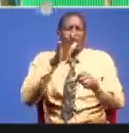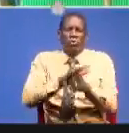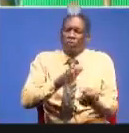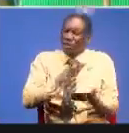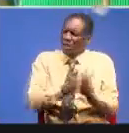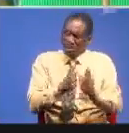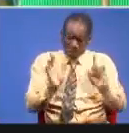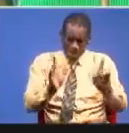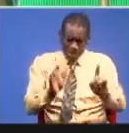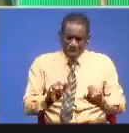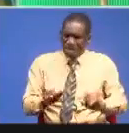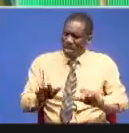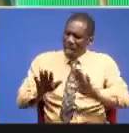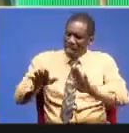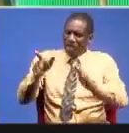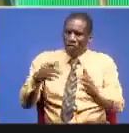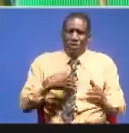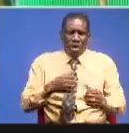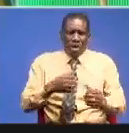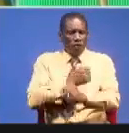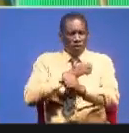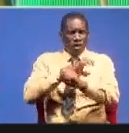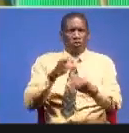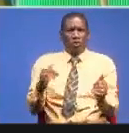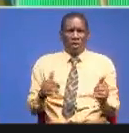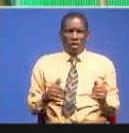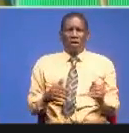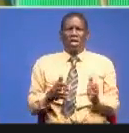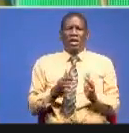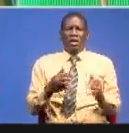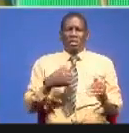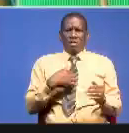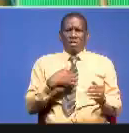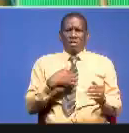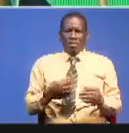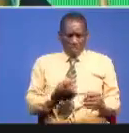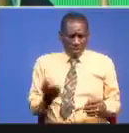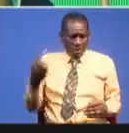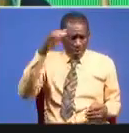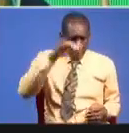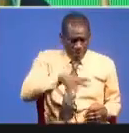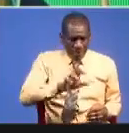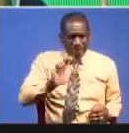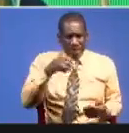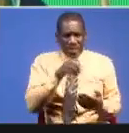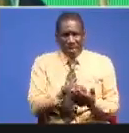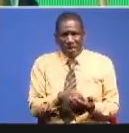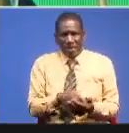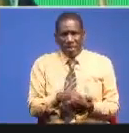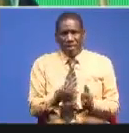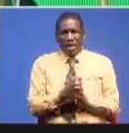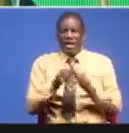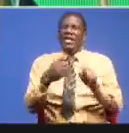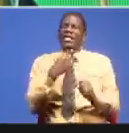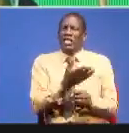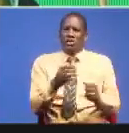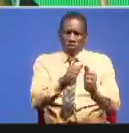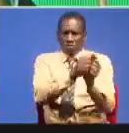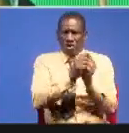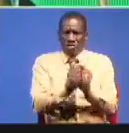And so I leave here and I'm very confident. And I'm coming back. And I can tell you